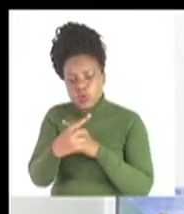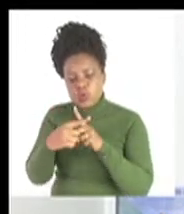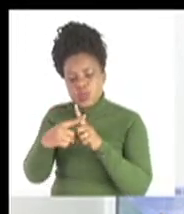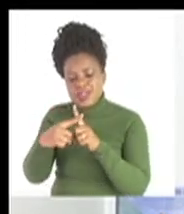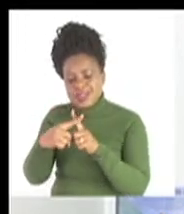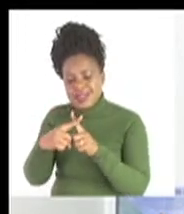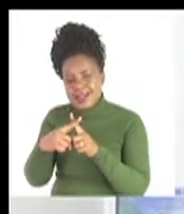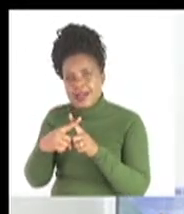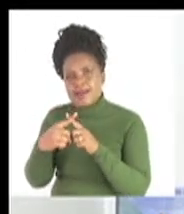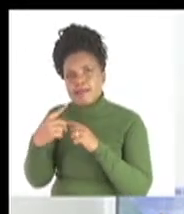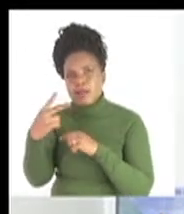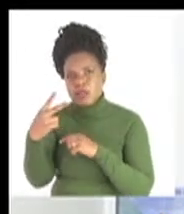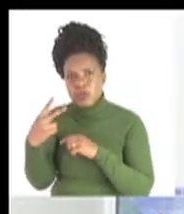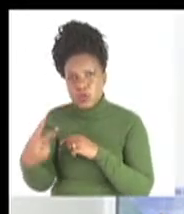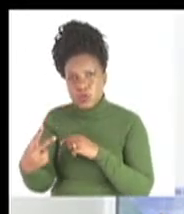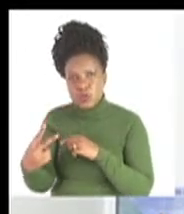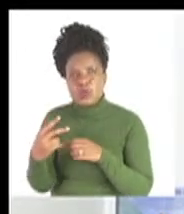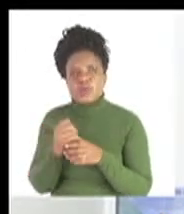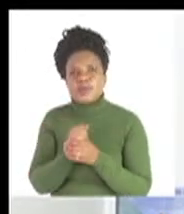You say 2